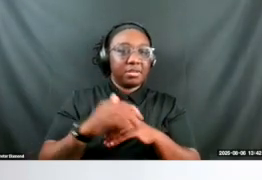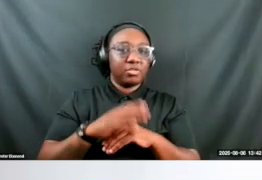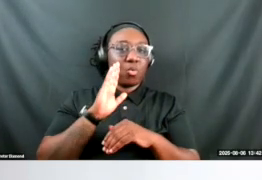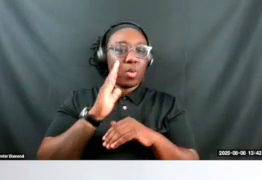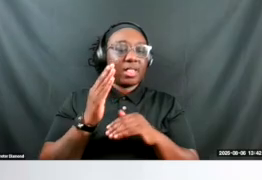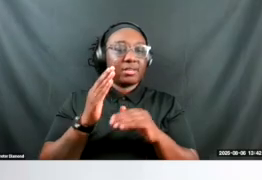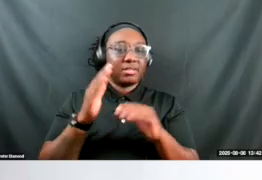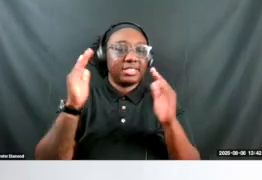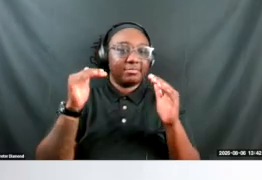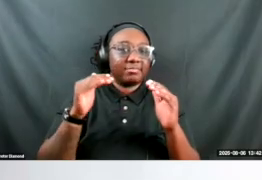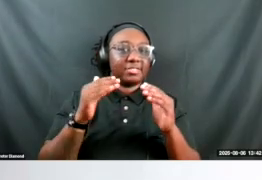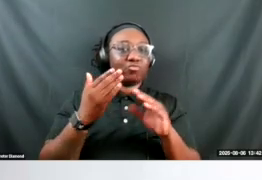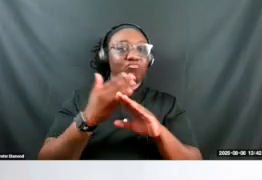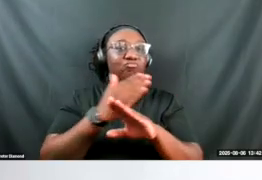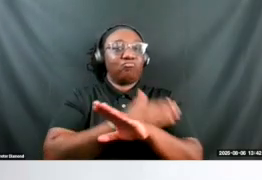Okay.